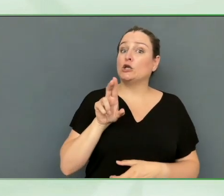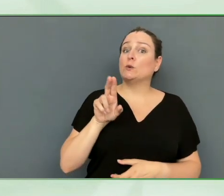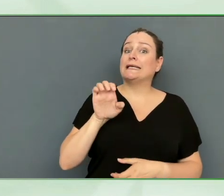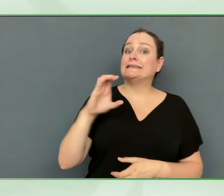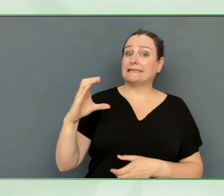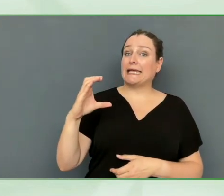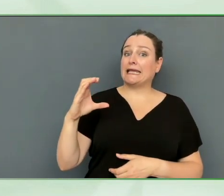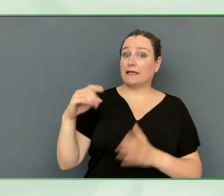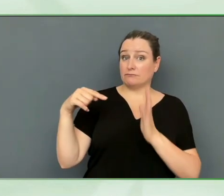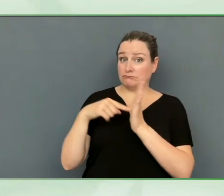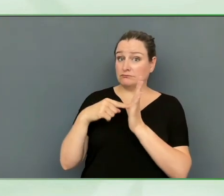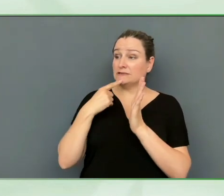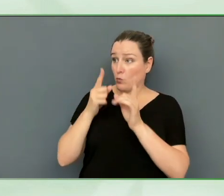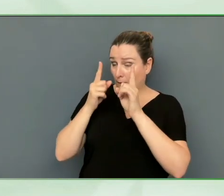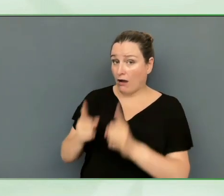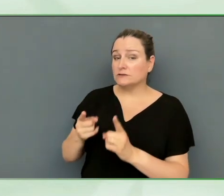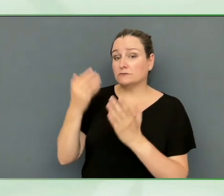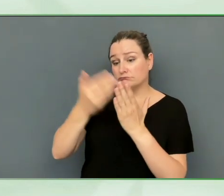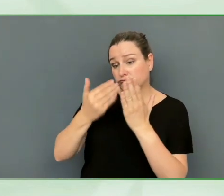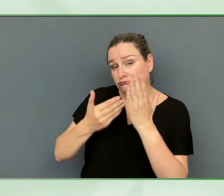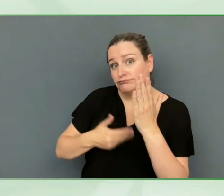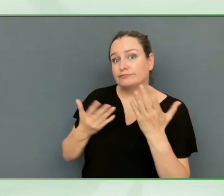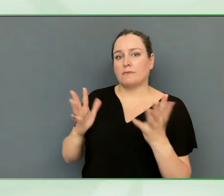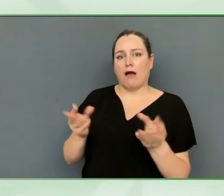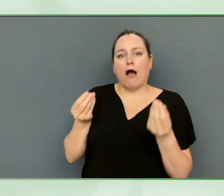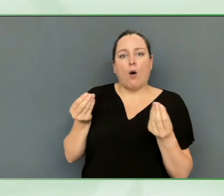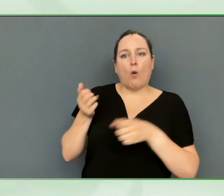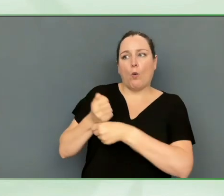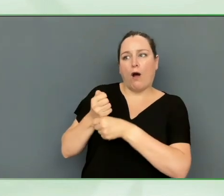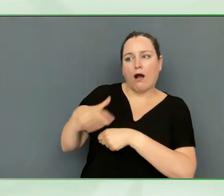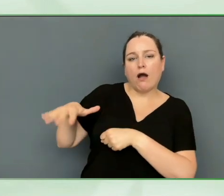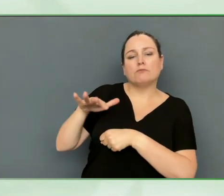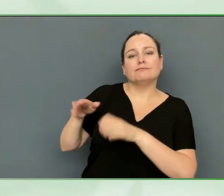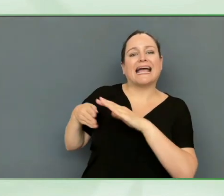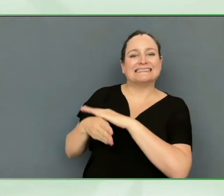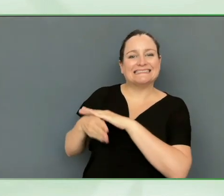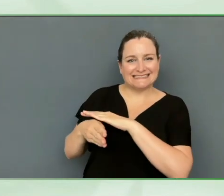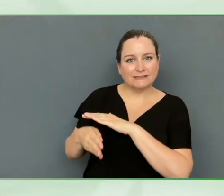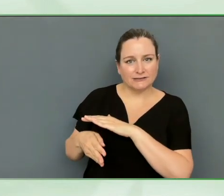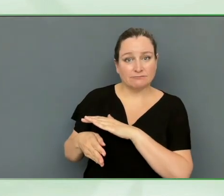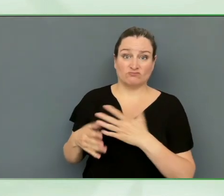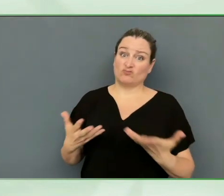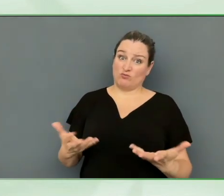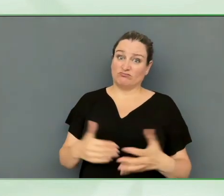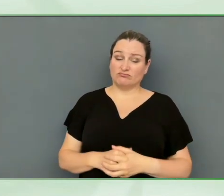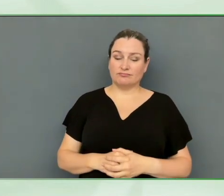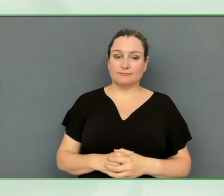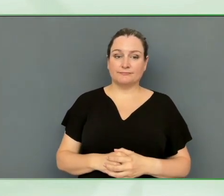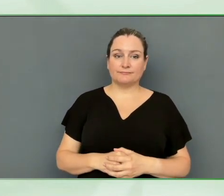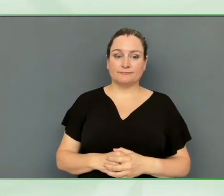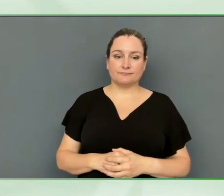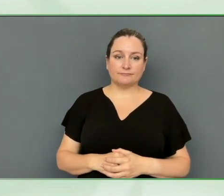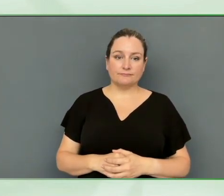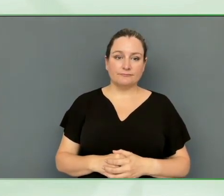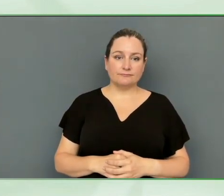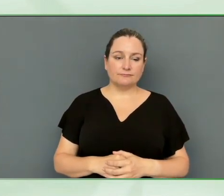different survey tools that we have to report as federal agencies on an annual basis that gives the broader picture of what